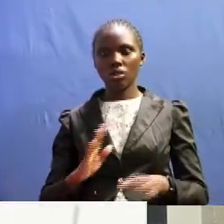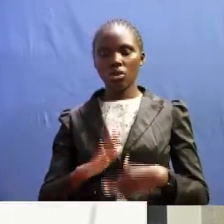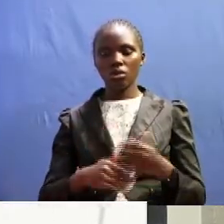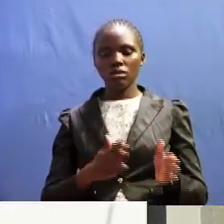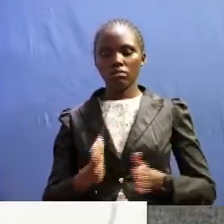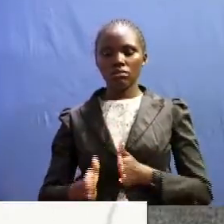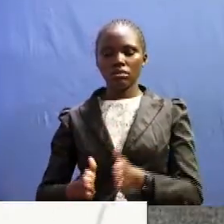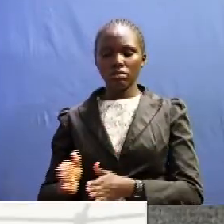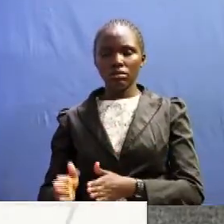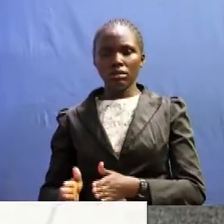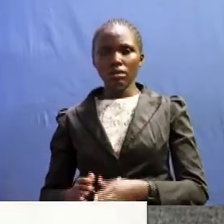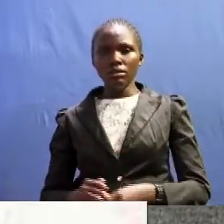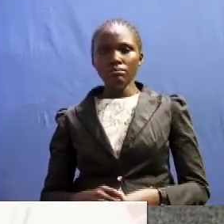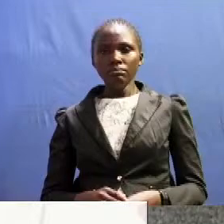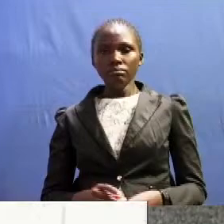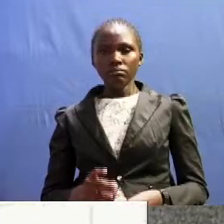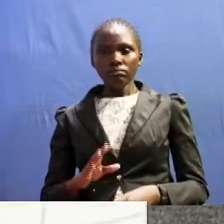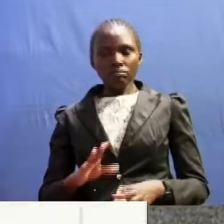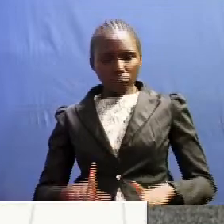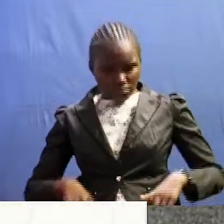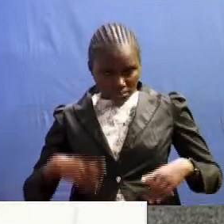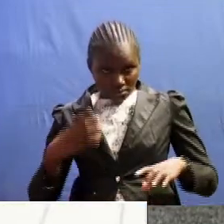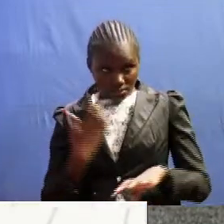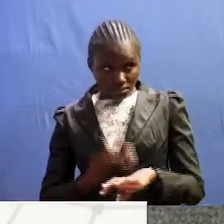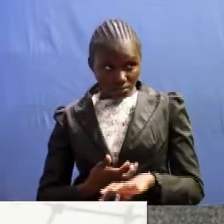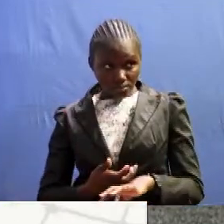preparation process. Cost of living.